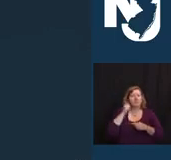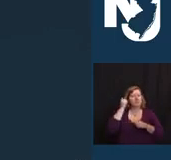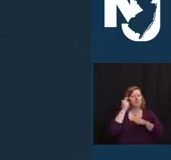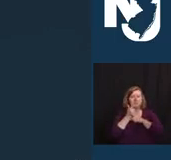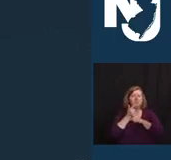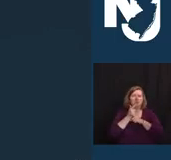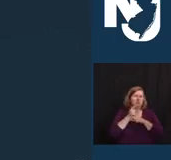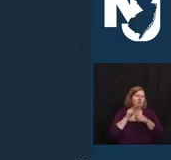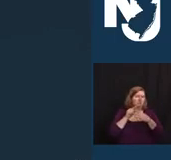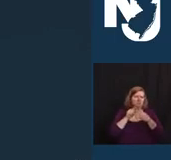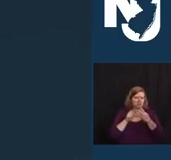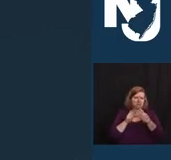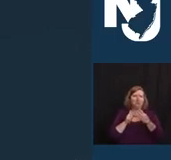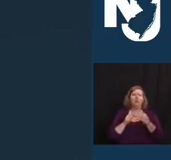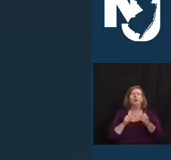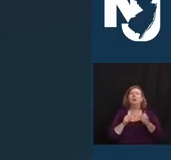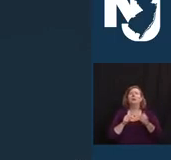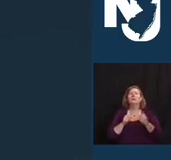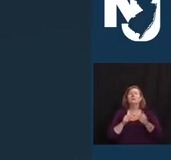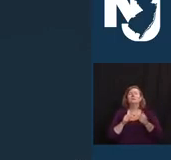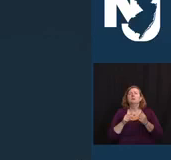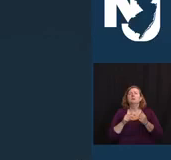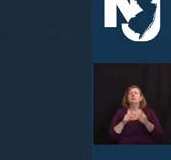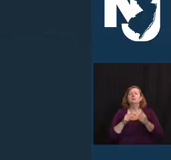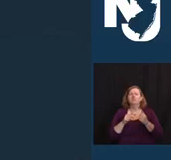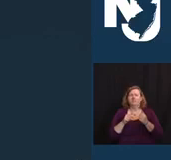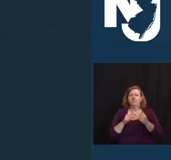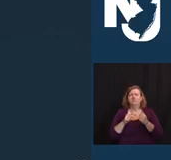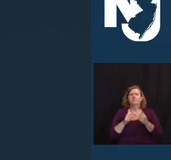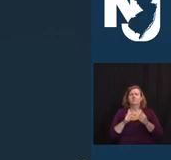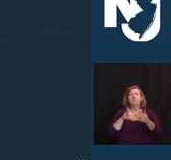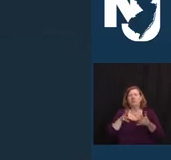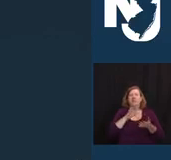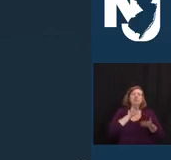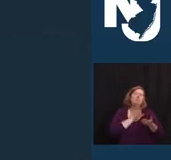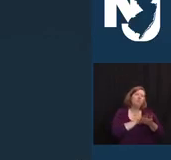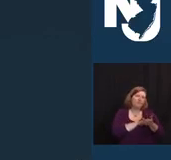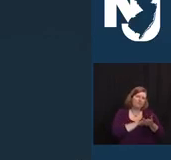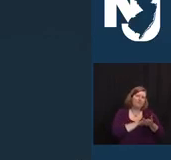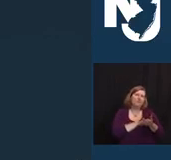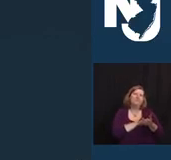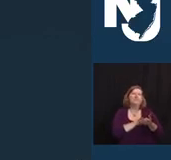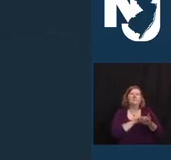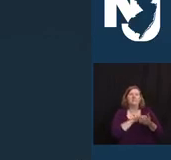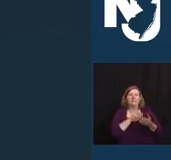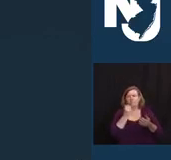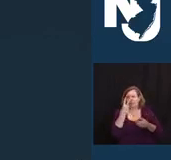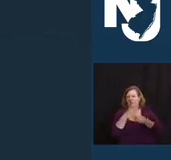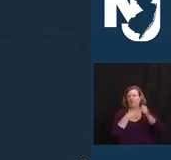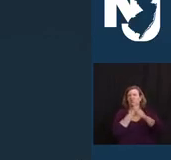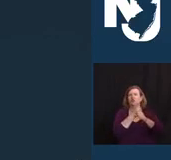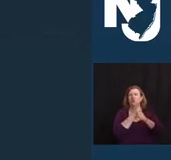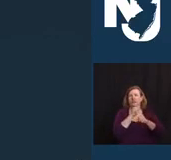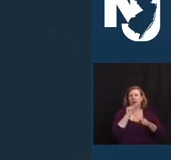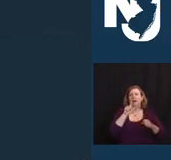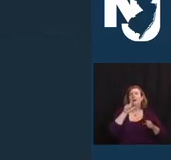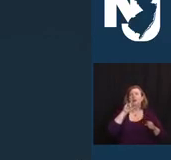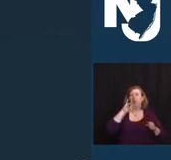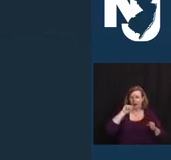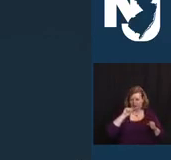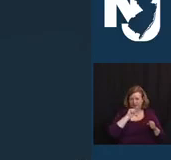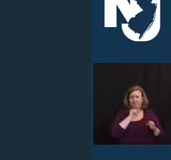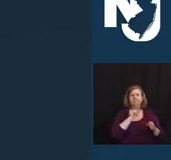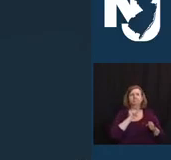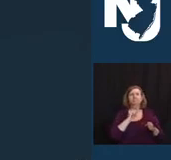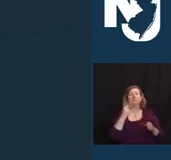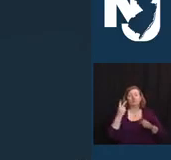dream, Dr. Hamdan leaves behind his wife of the past 12 years, Alia, his children Adam and Nadia,